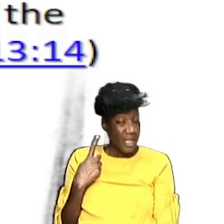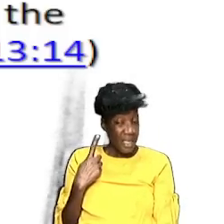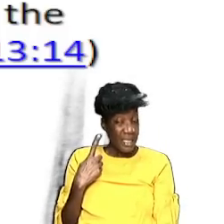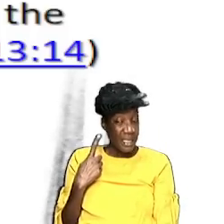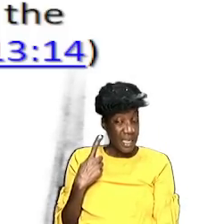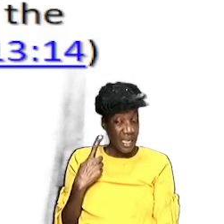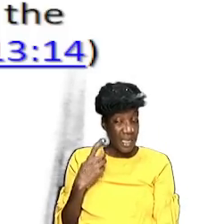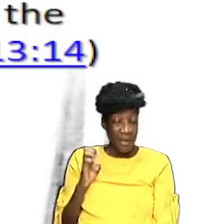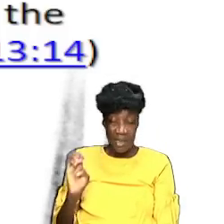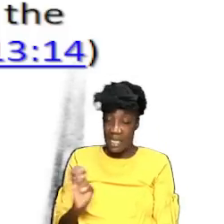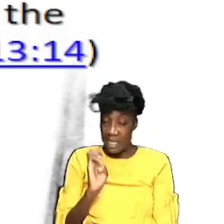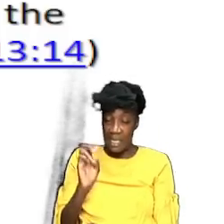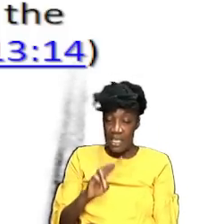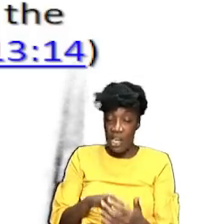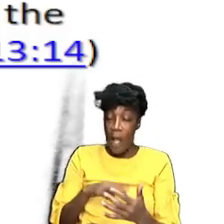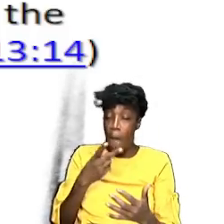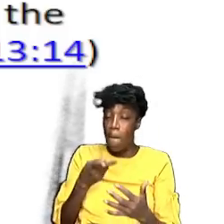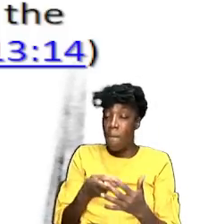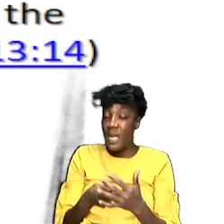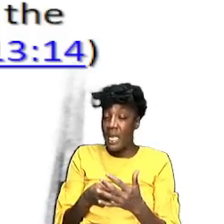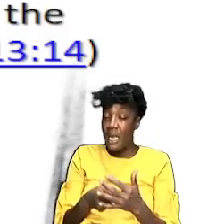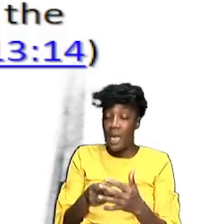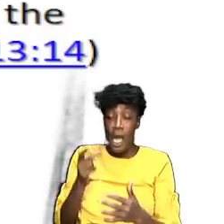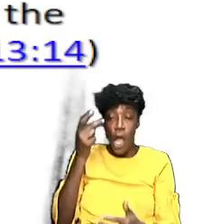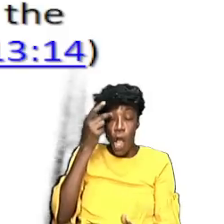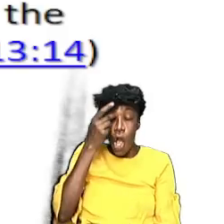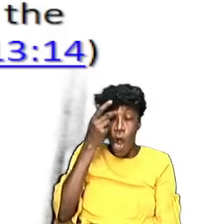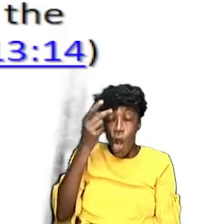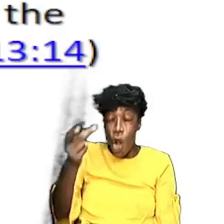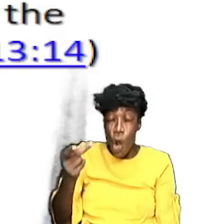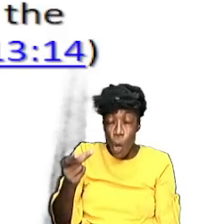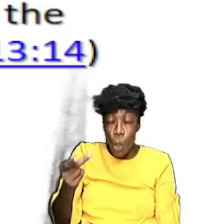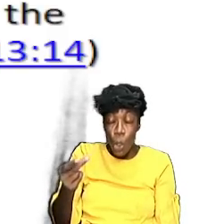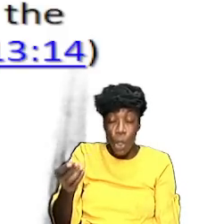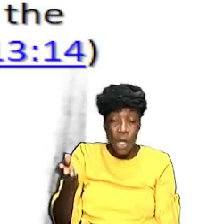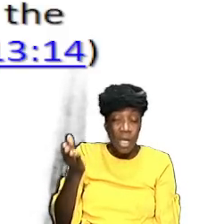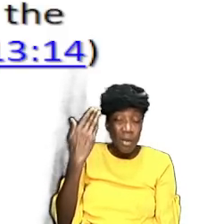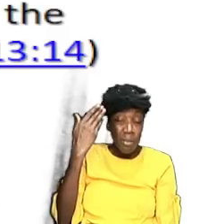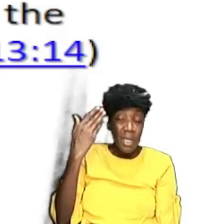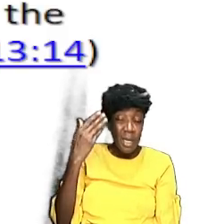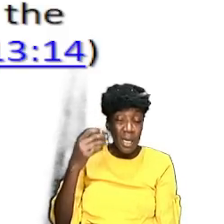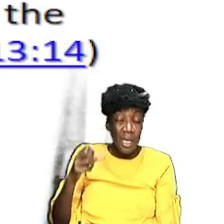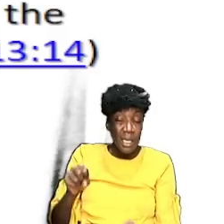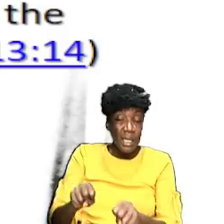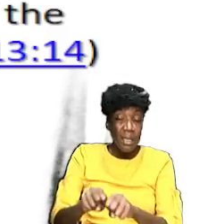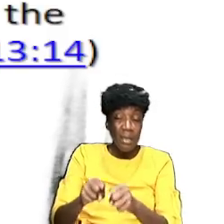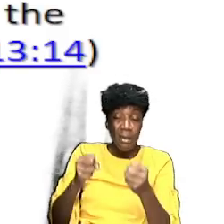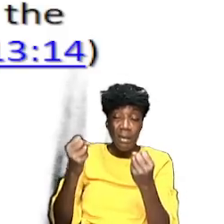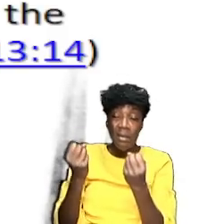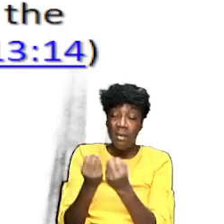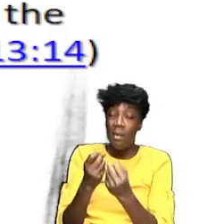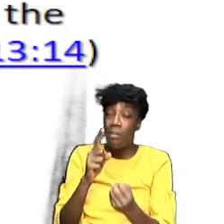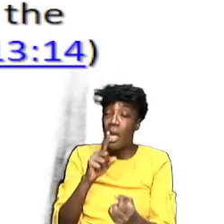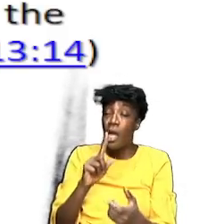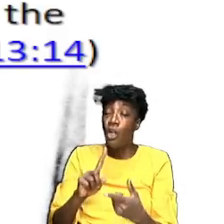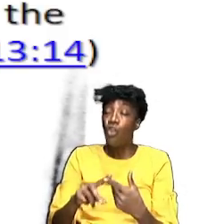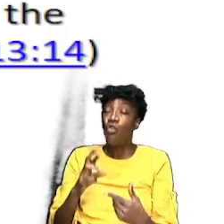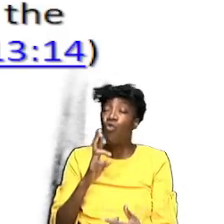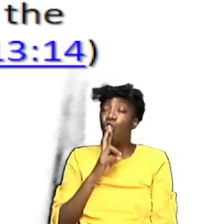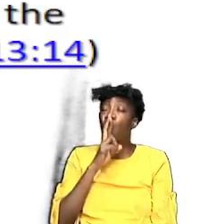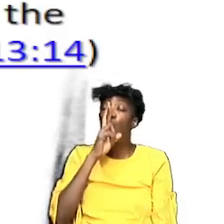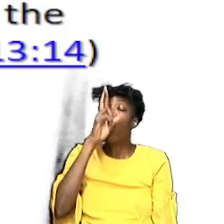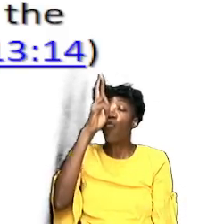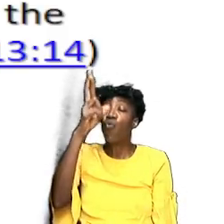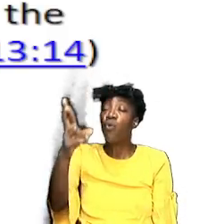each thing means, we must look really beyond the symbolism to the reality of what the scripture was